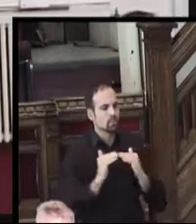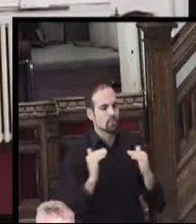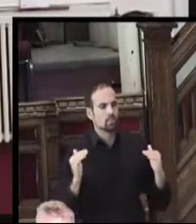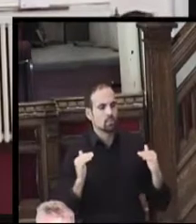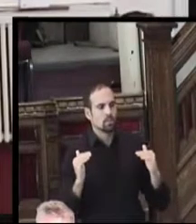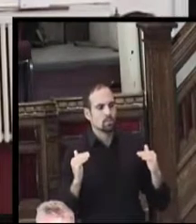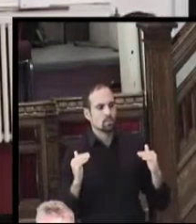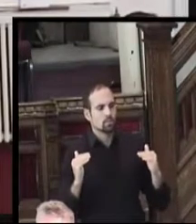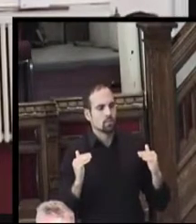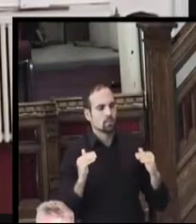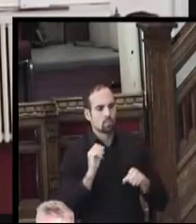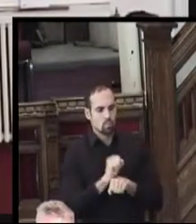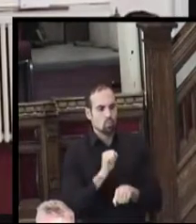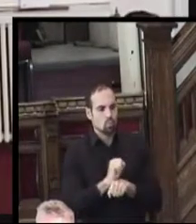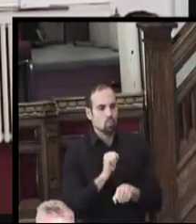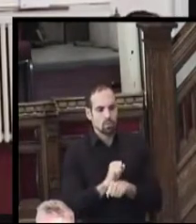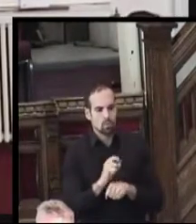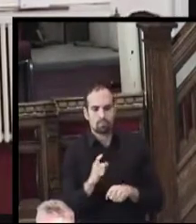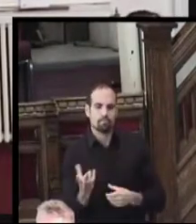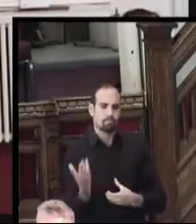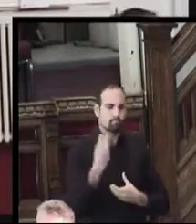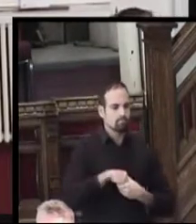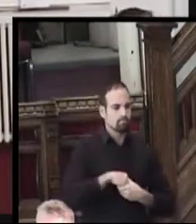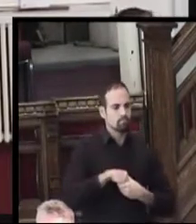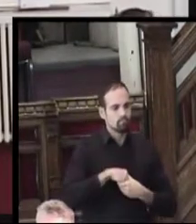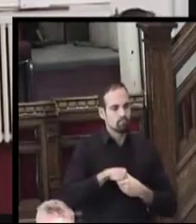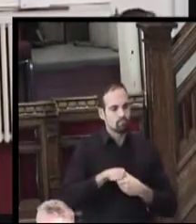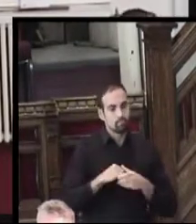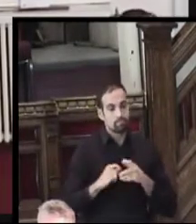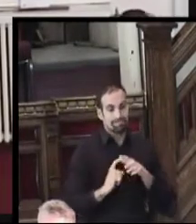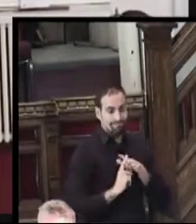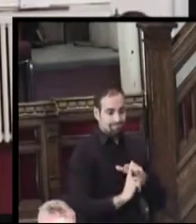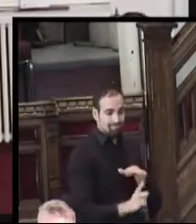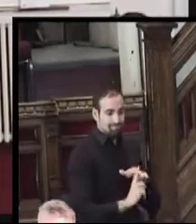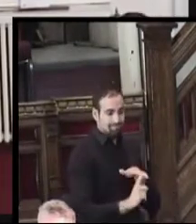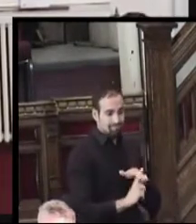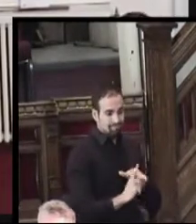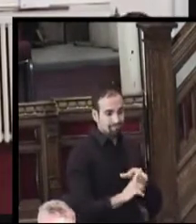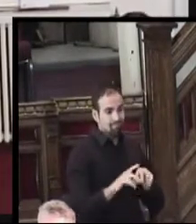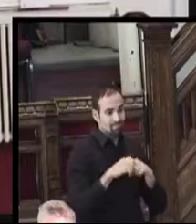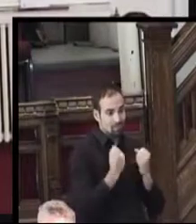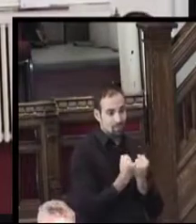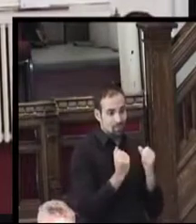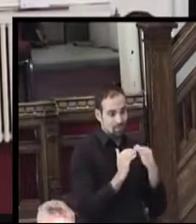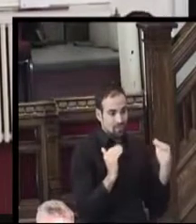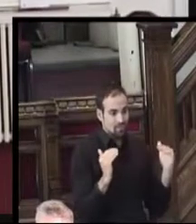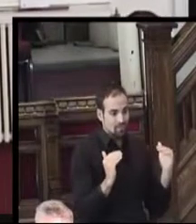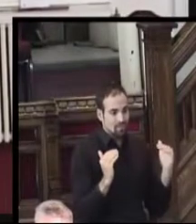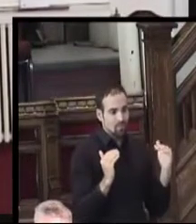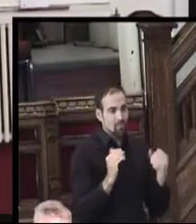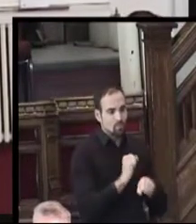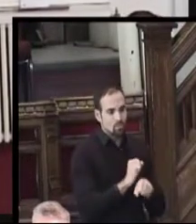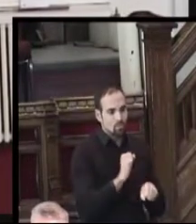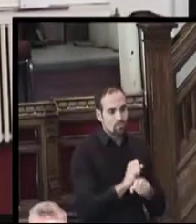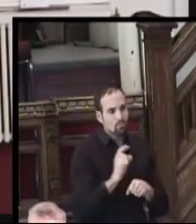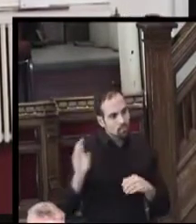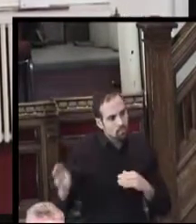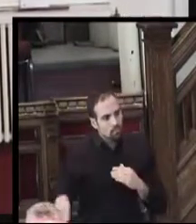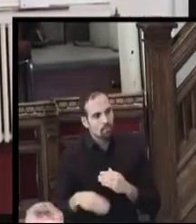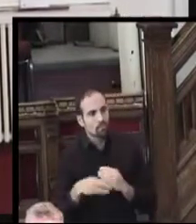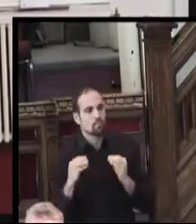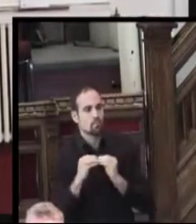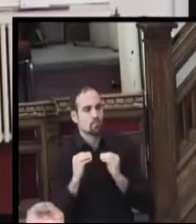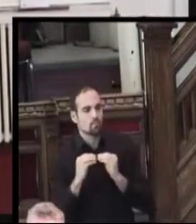the social justice network and the refugee ministry that we already have, he will be working with you in order to find people who have